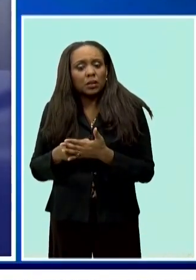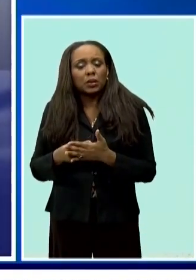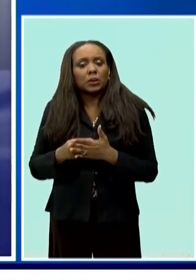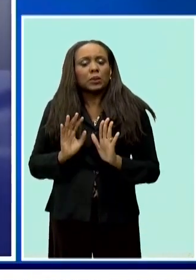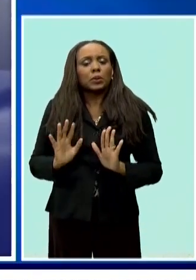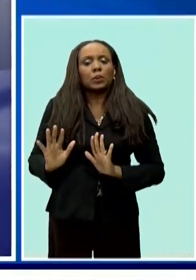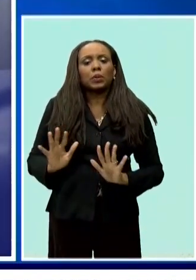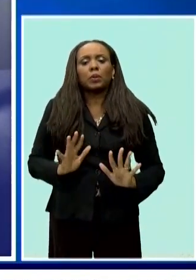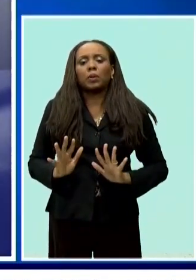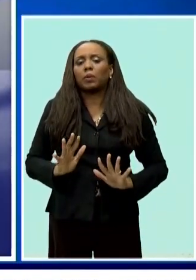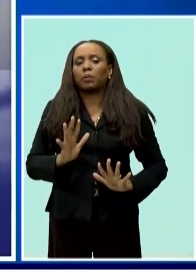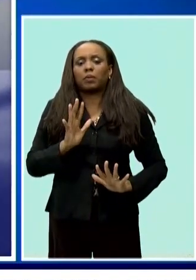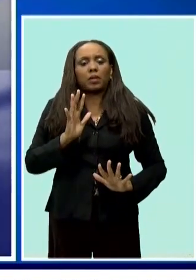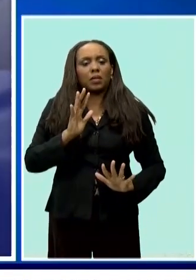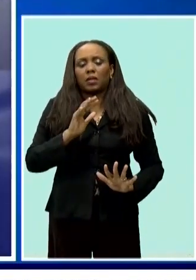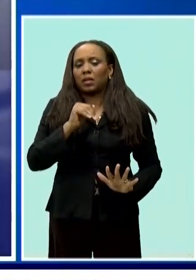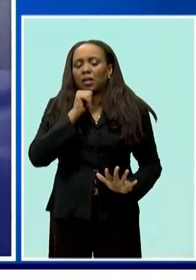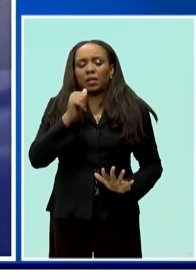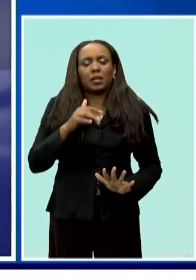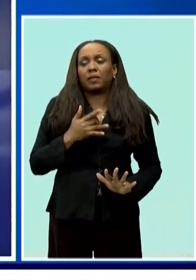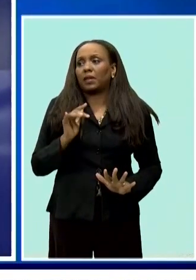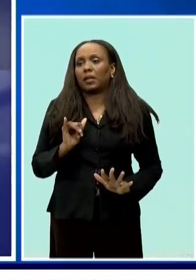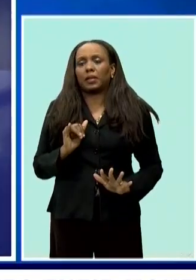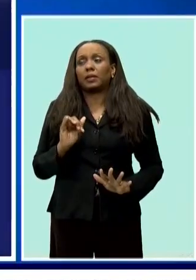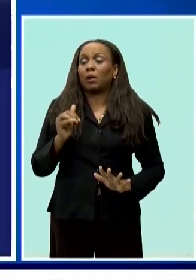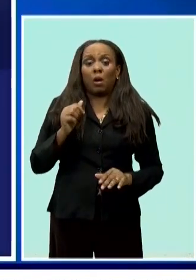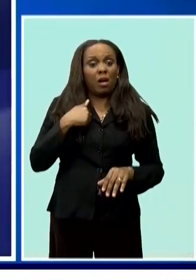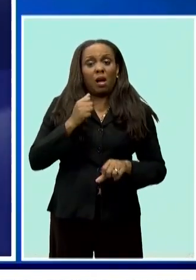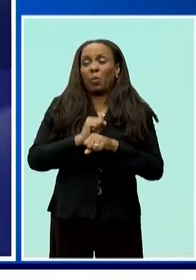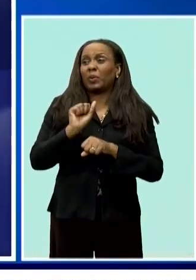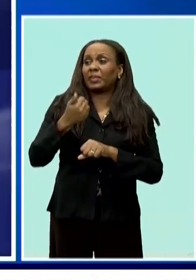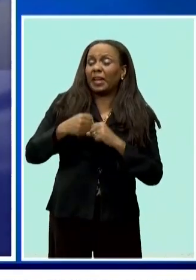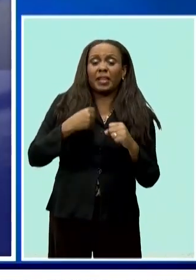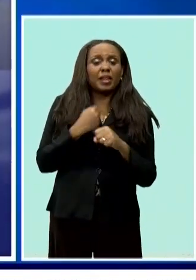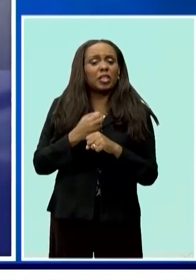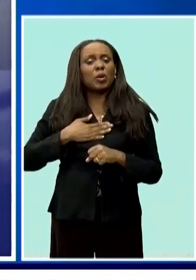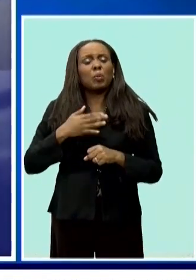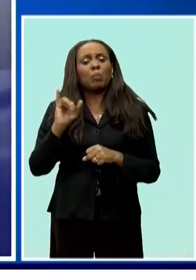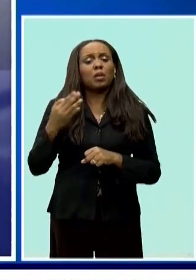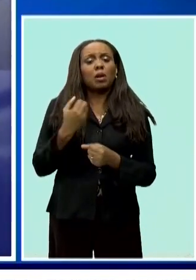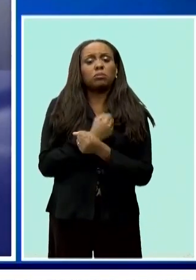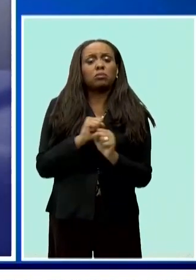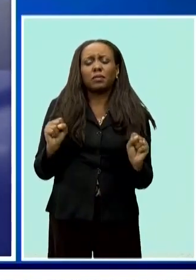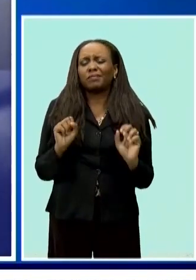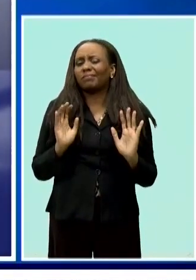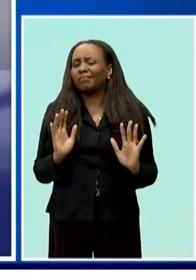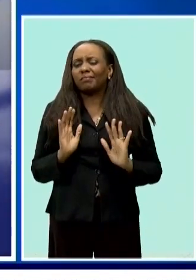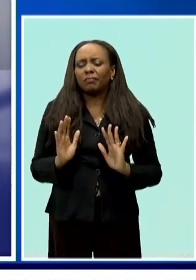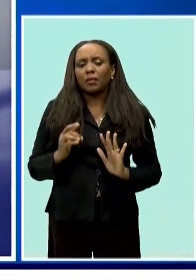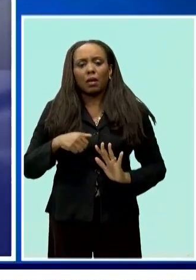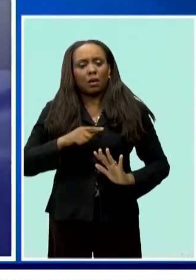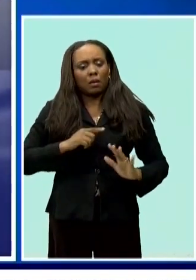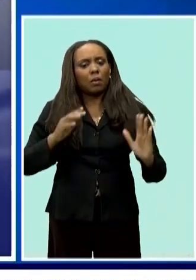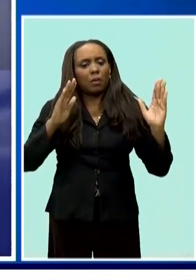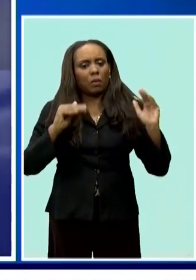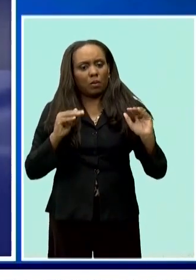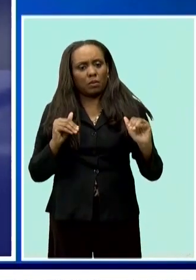to bear with them for a little longer as the former workers wait for their money. These workers who have been